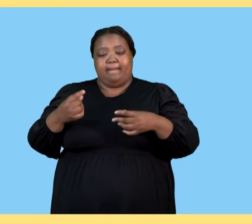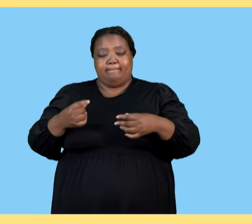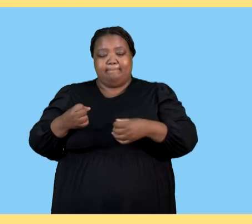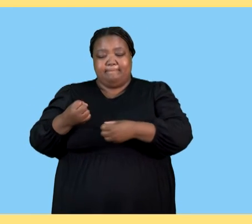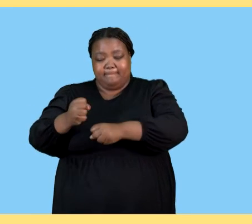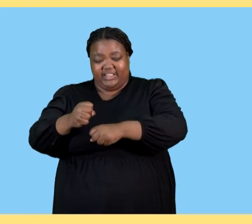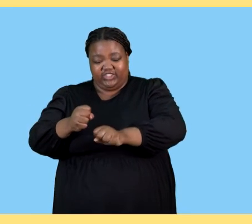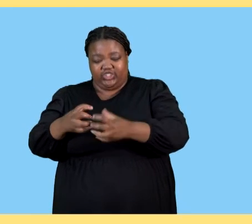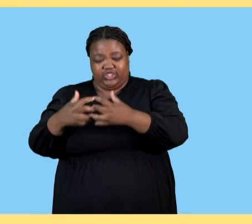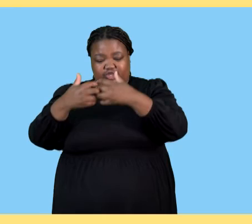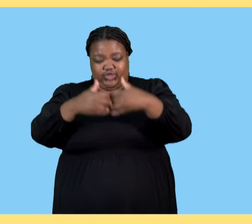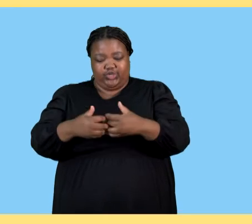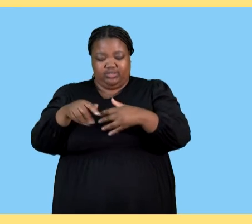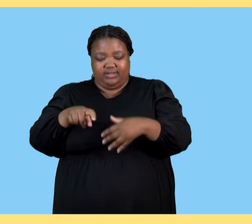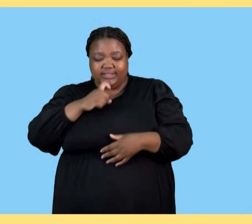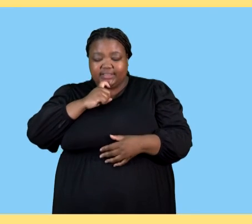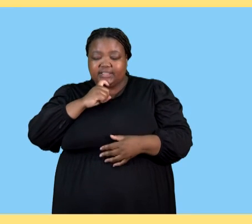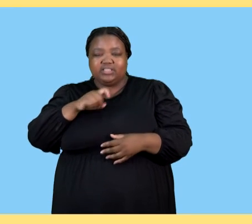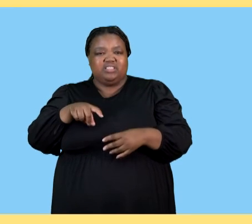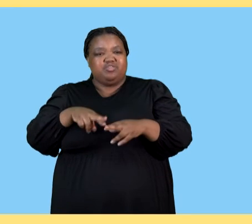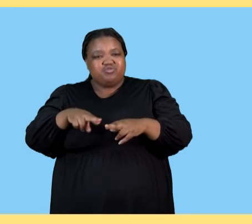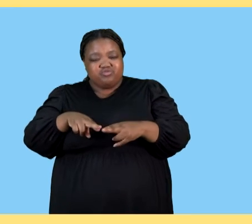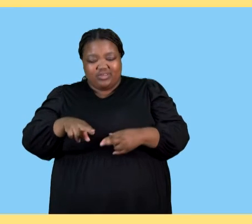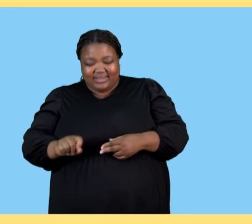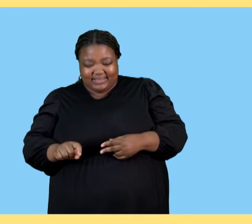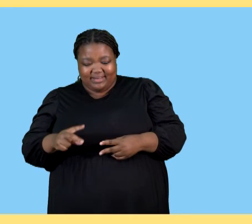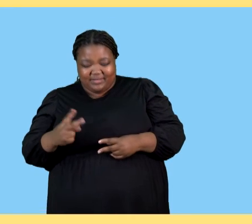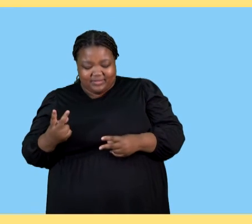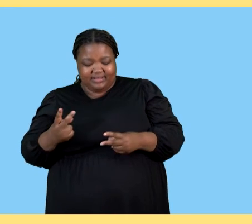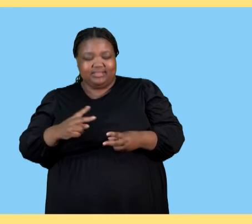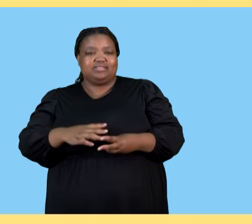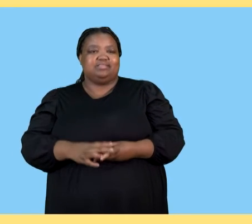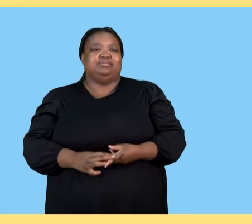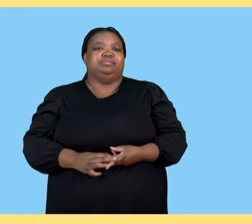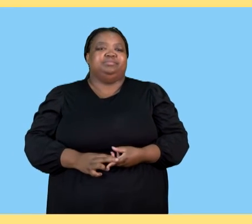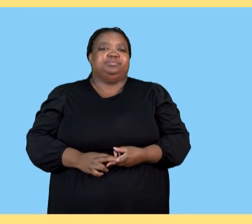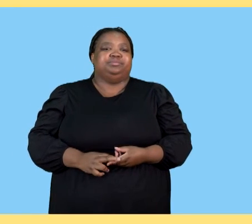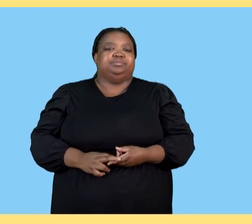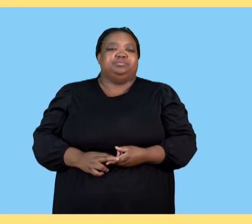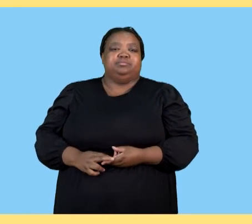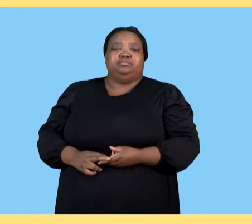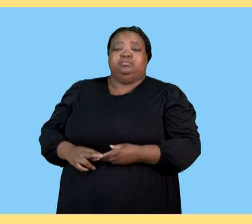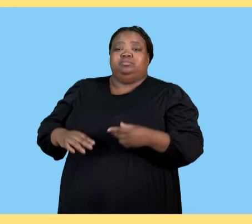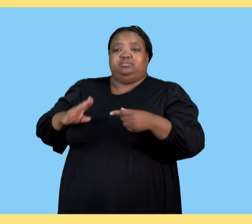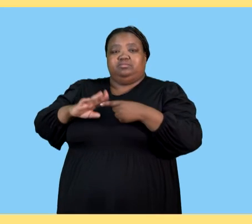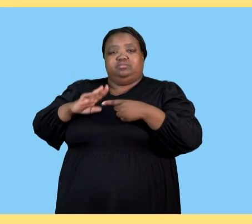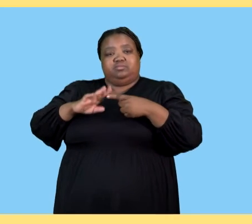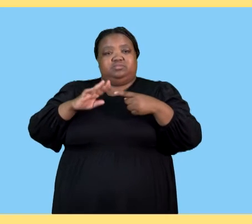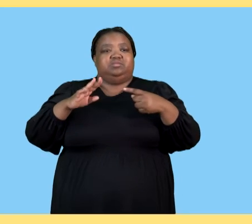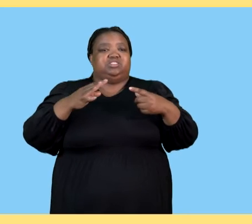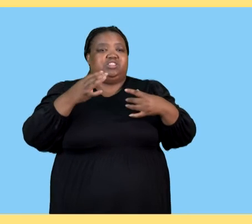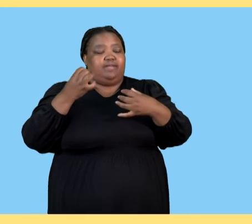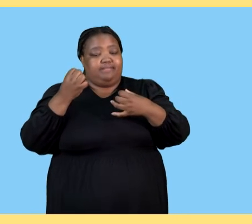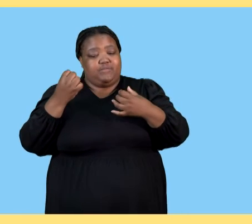rent for the bending machine. That is the second fixed cost. The third one, so we are talking